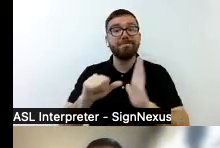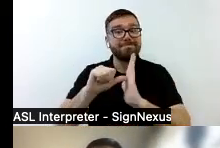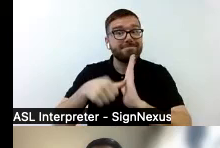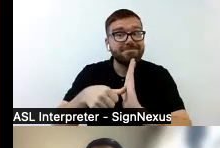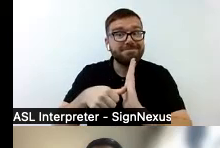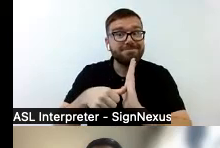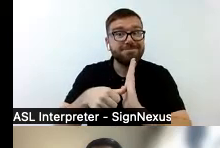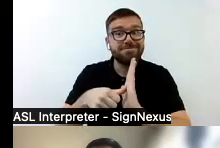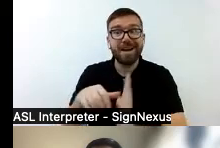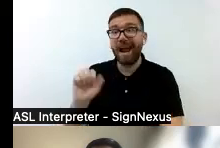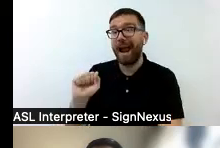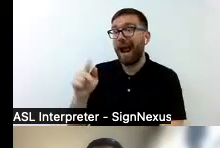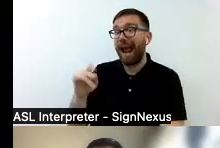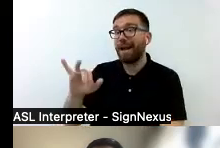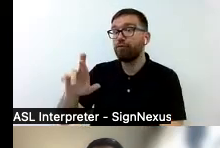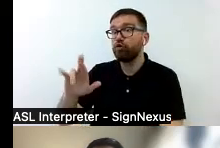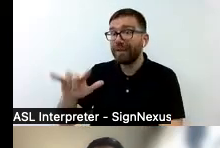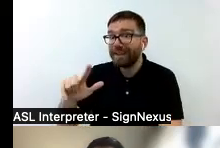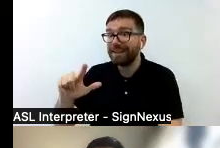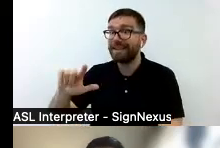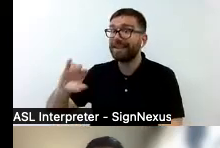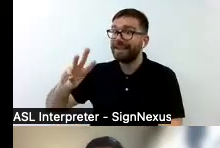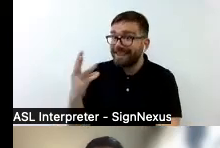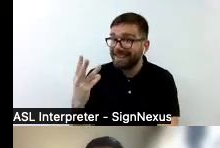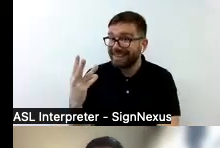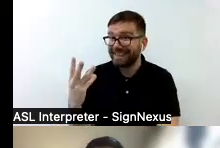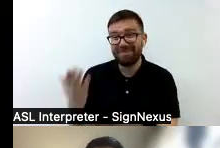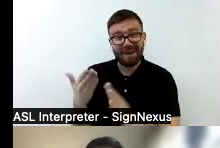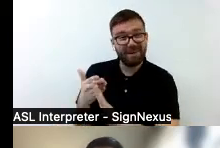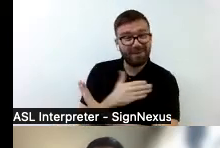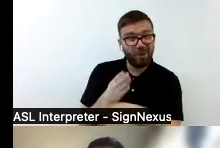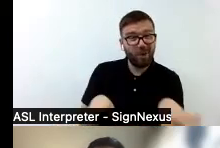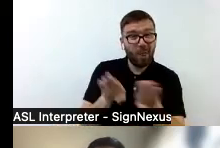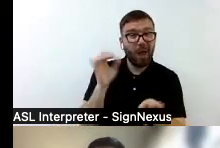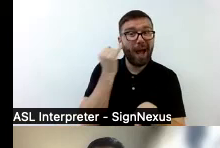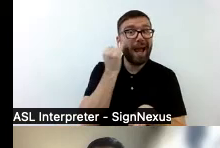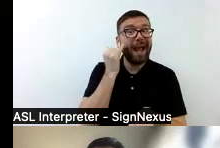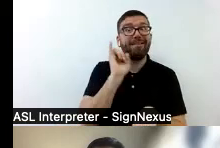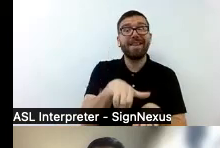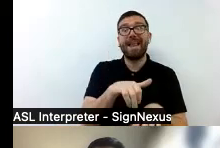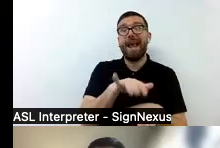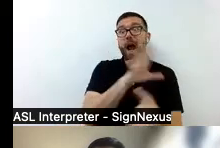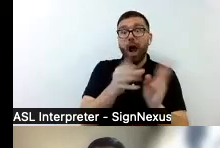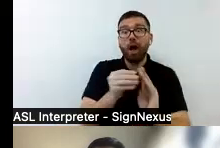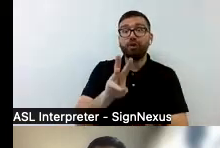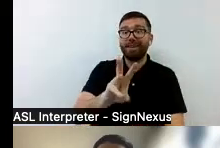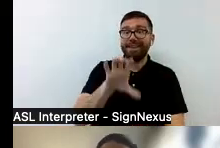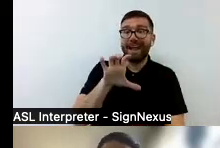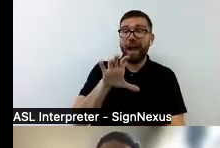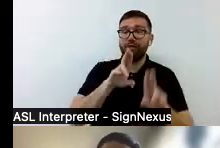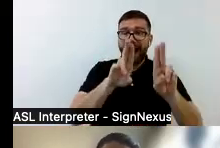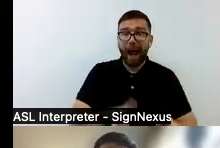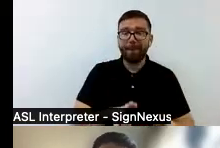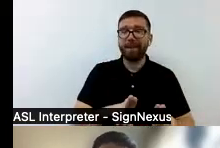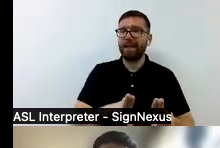fund reaches 1,500 submissions. So try to get in your application as soon